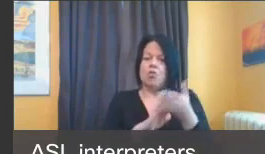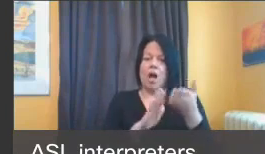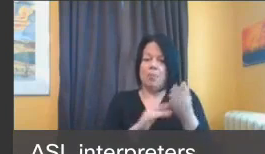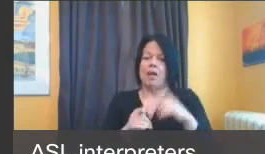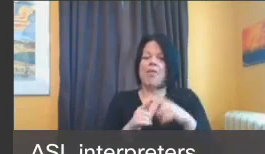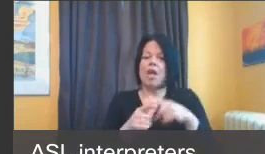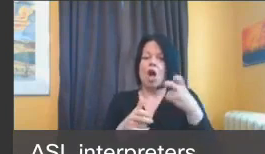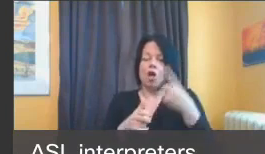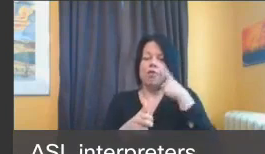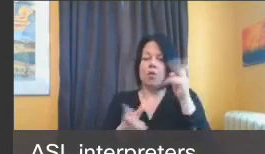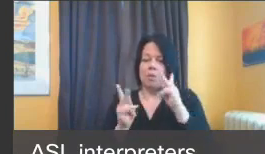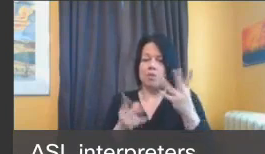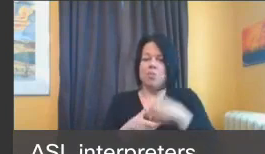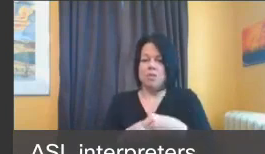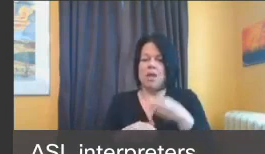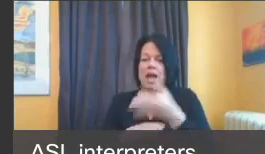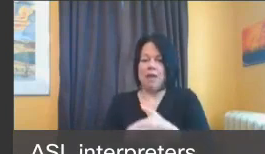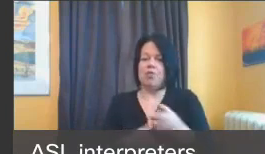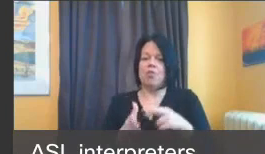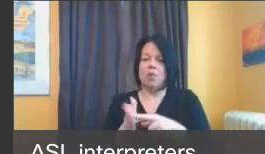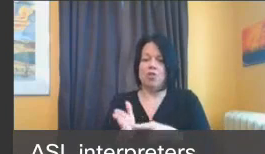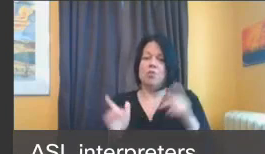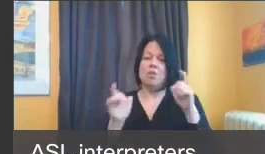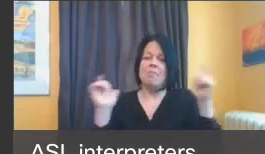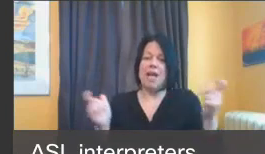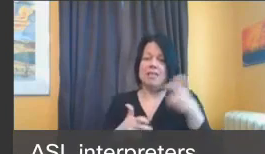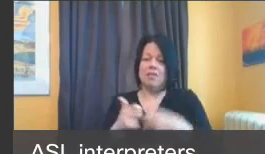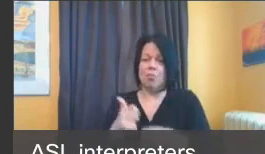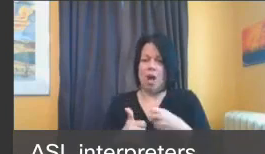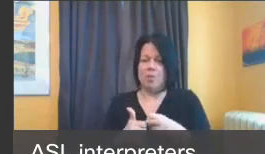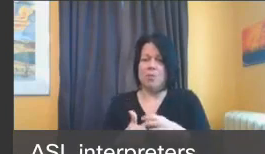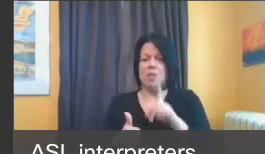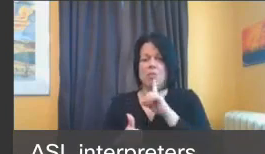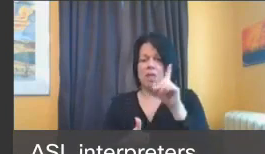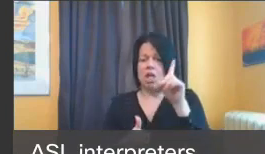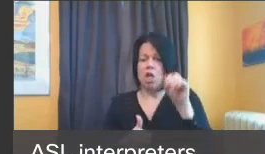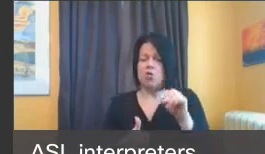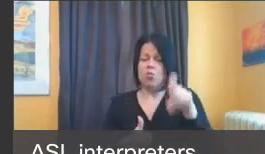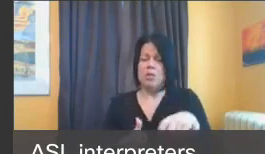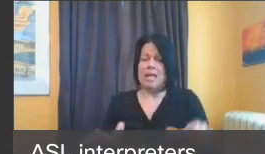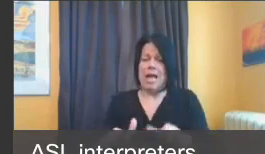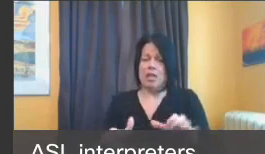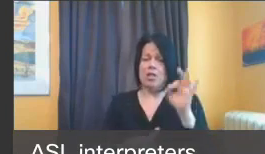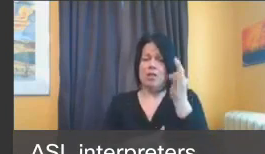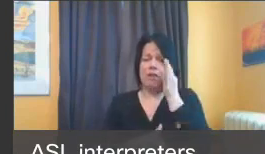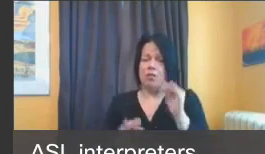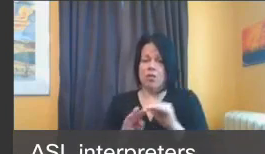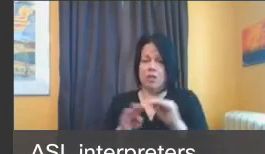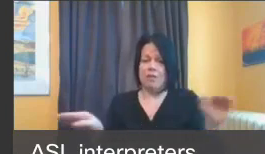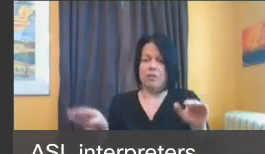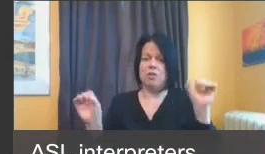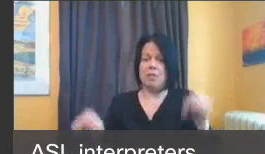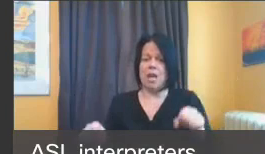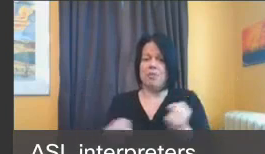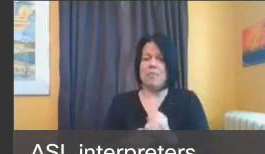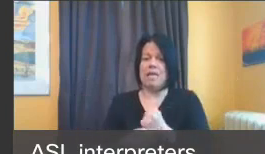are registered to vote. So this is a massive problem that we really do need action at the federal level in order to make